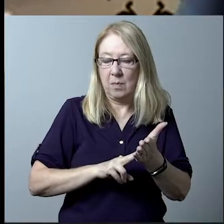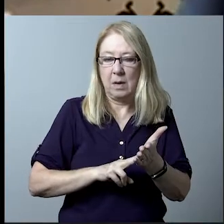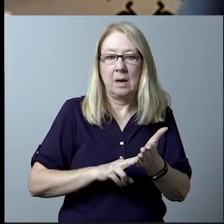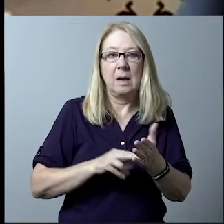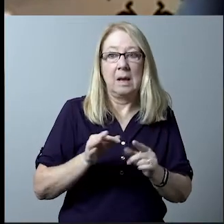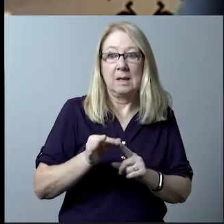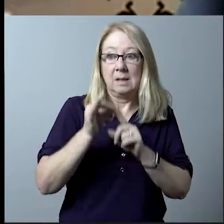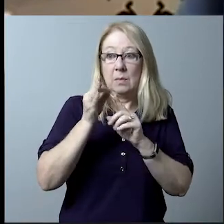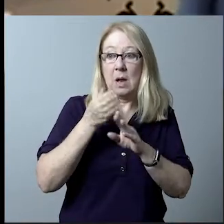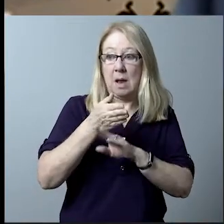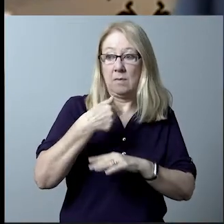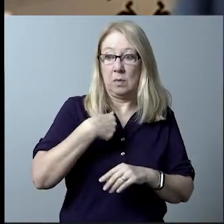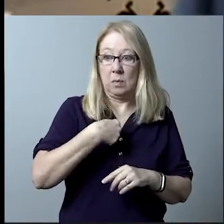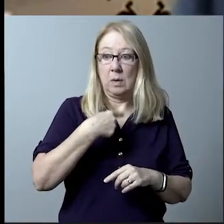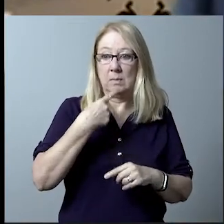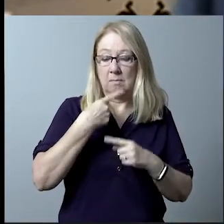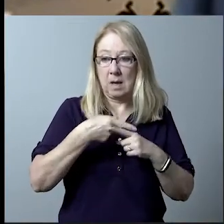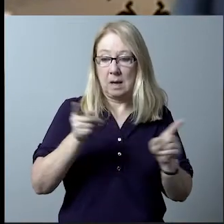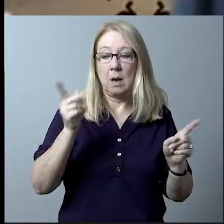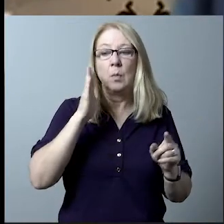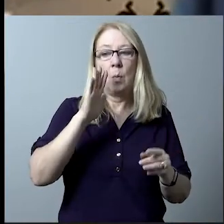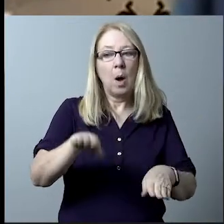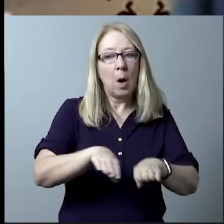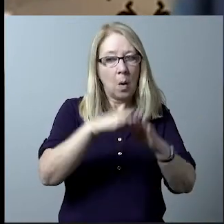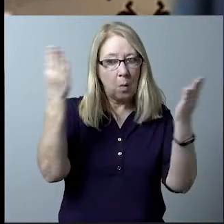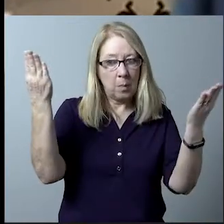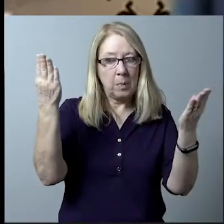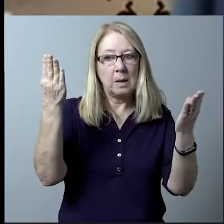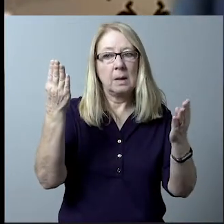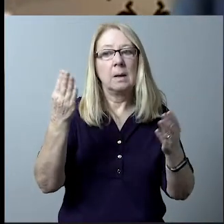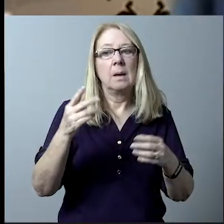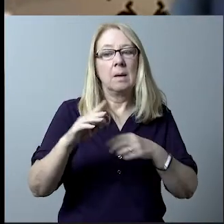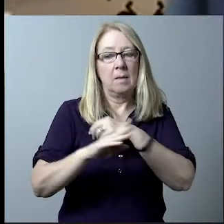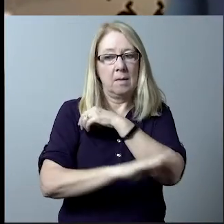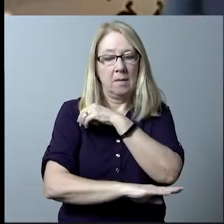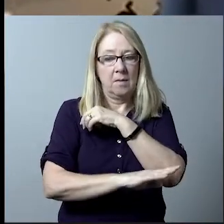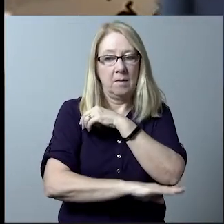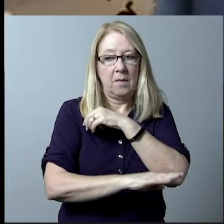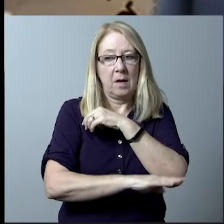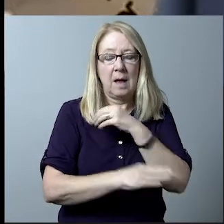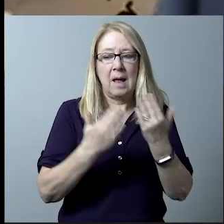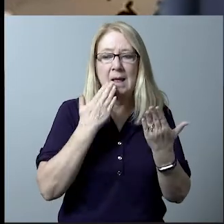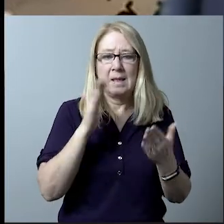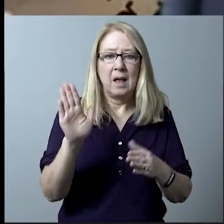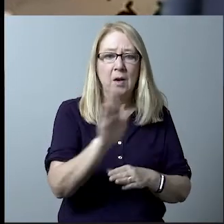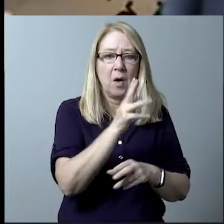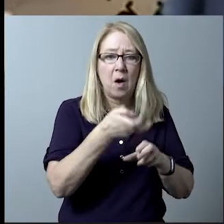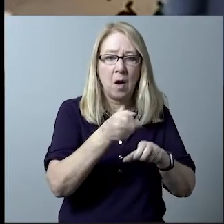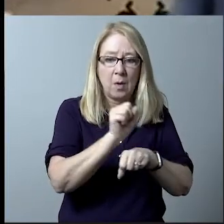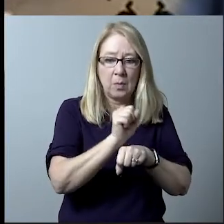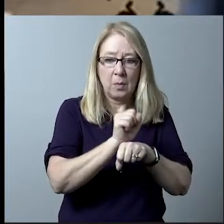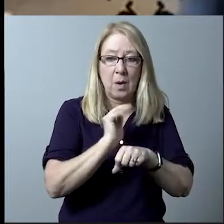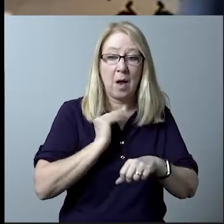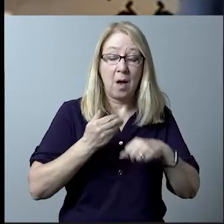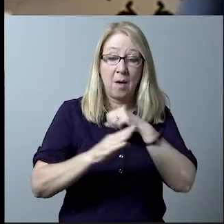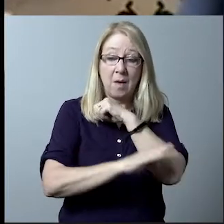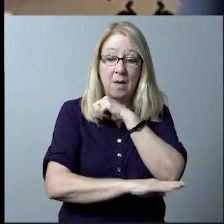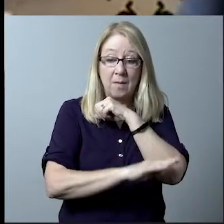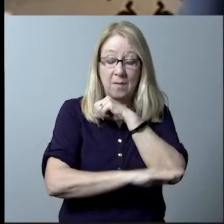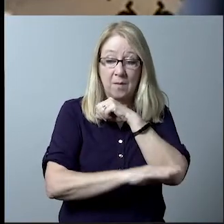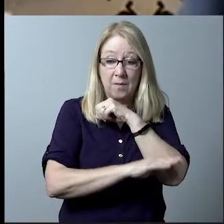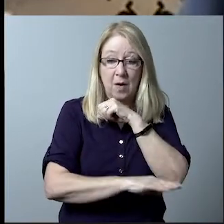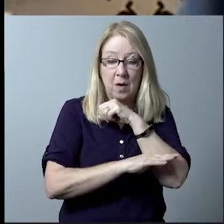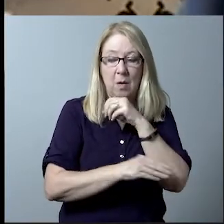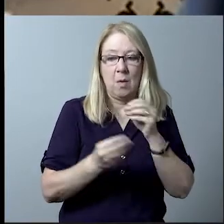enrollment, particularly after we announced that we're opening the fall. Thanks to all of your efforts, our